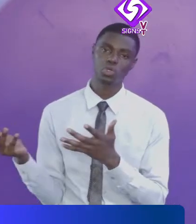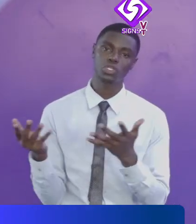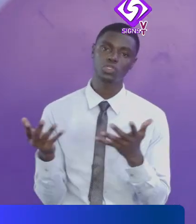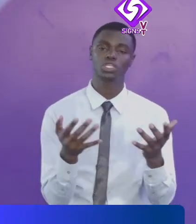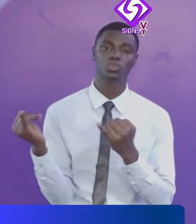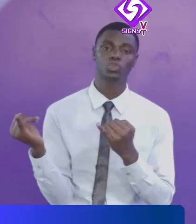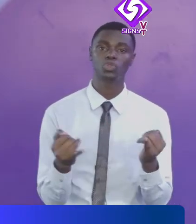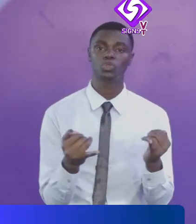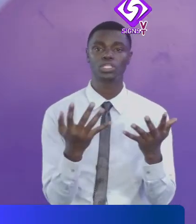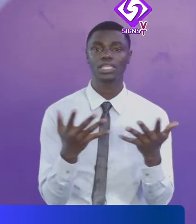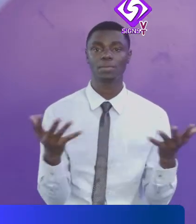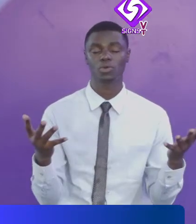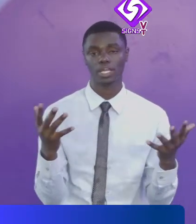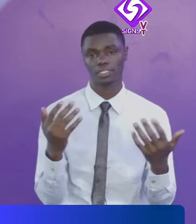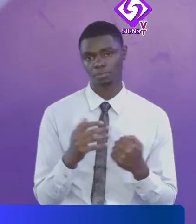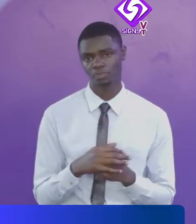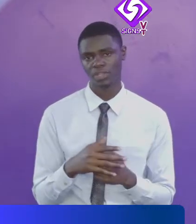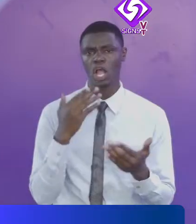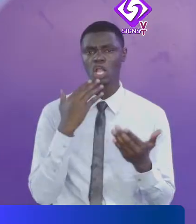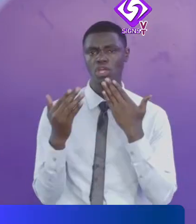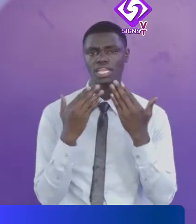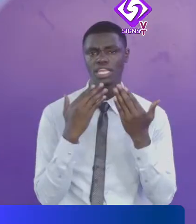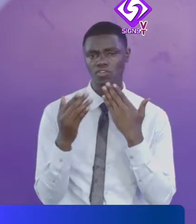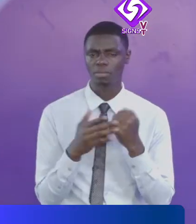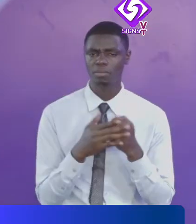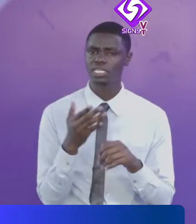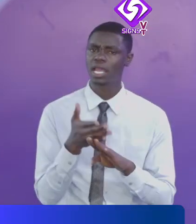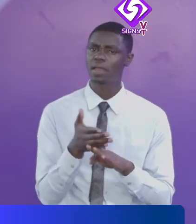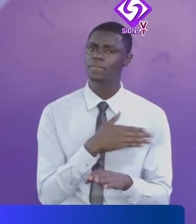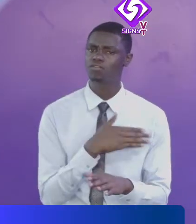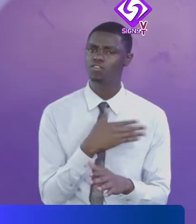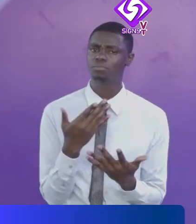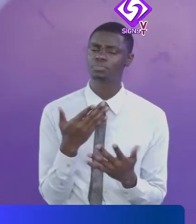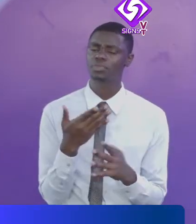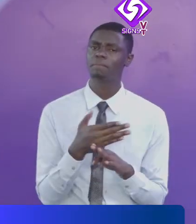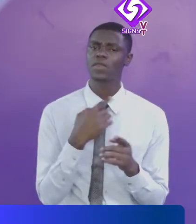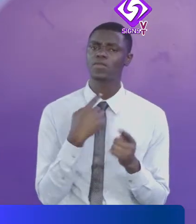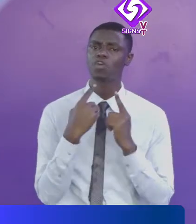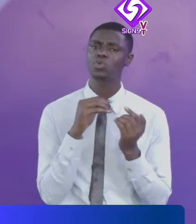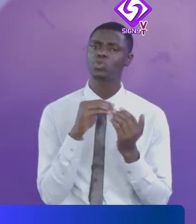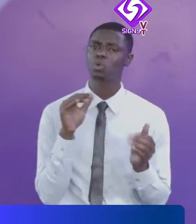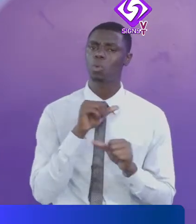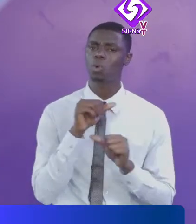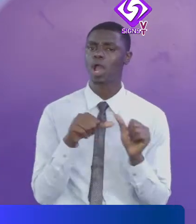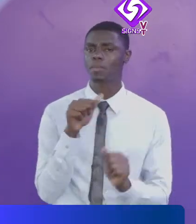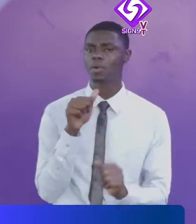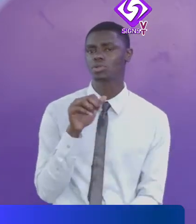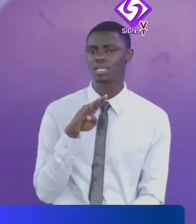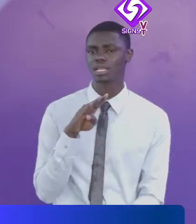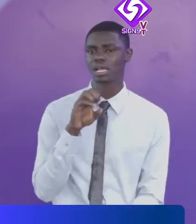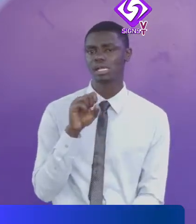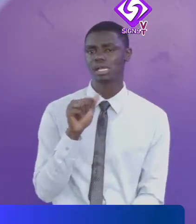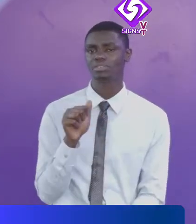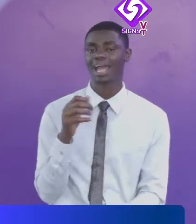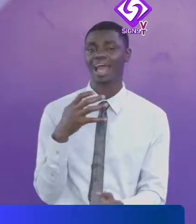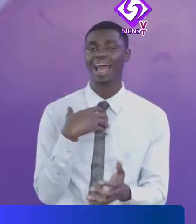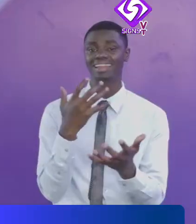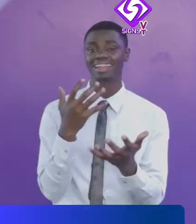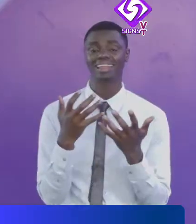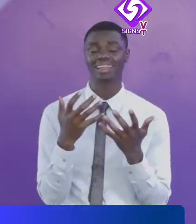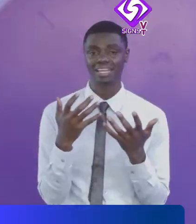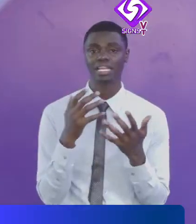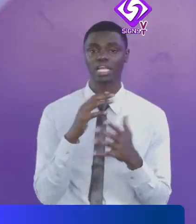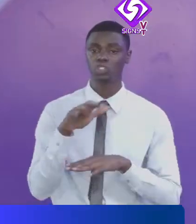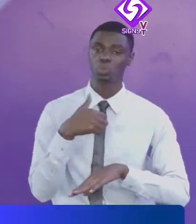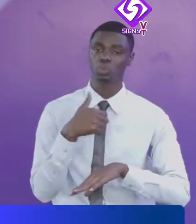audience. Thank you very much, Mr. Mwenda. Before we talk more about Absa and the need to set up